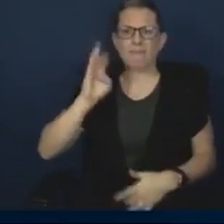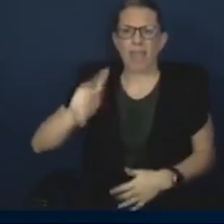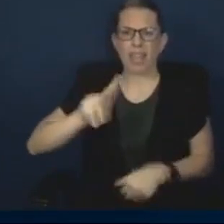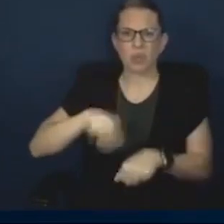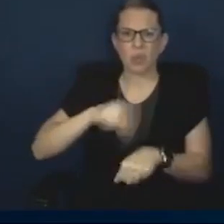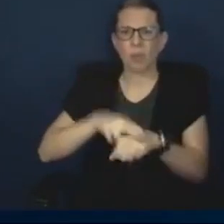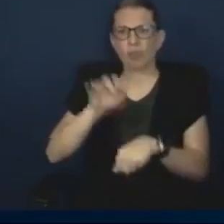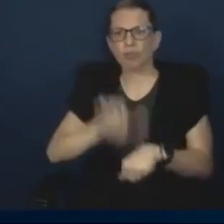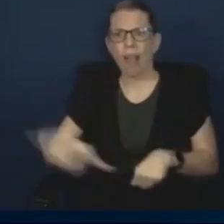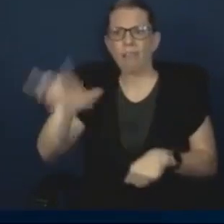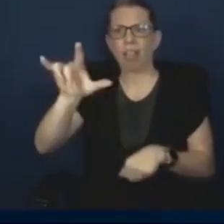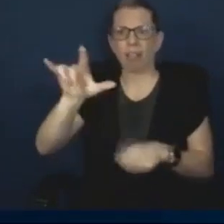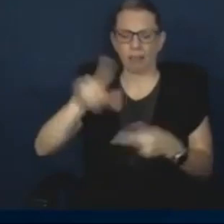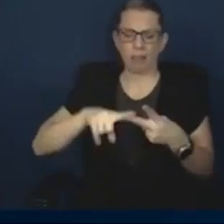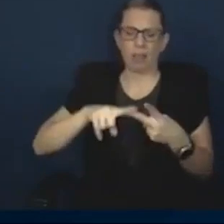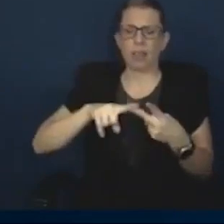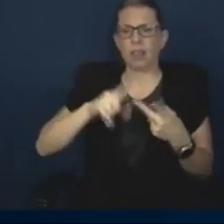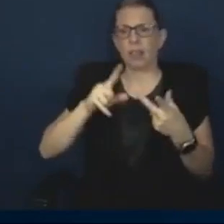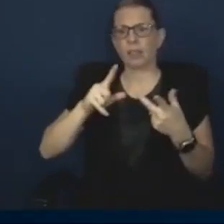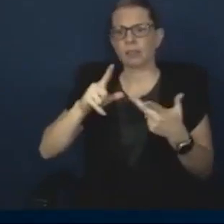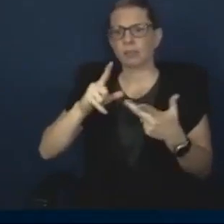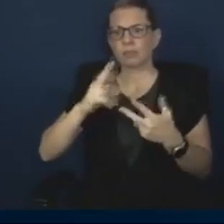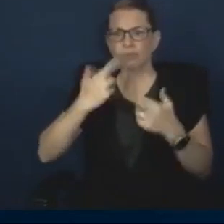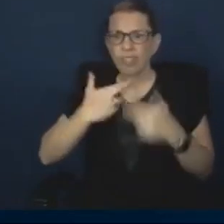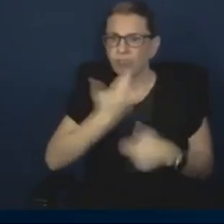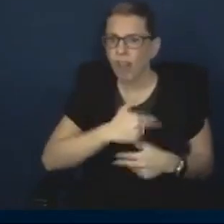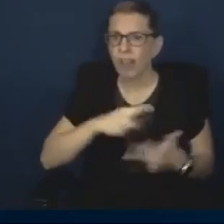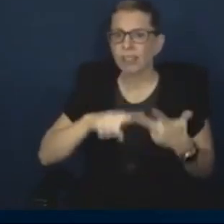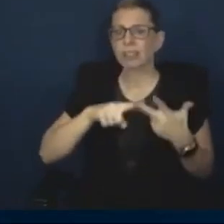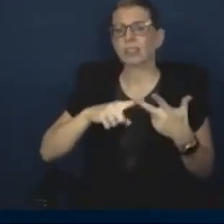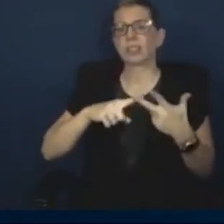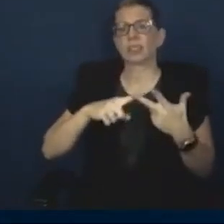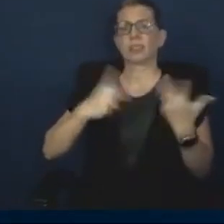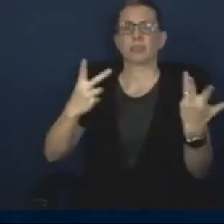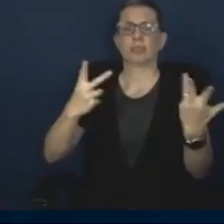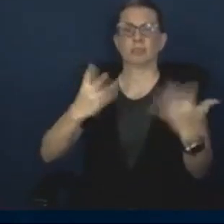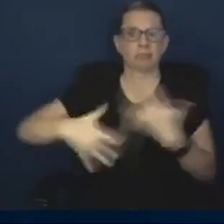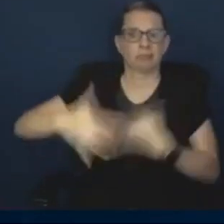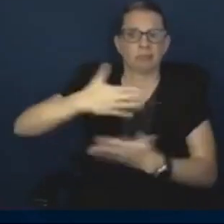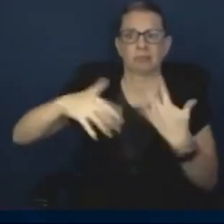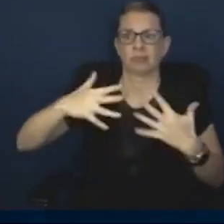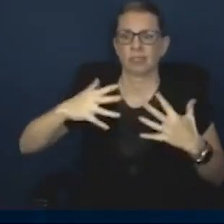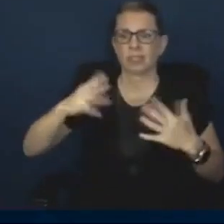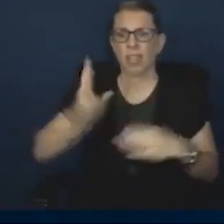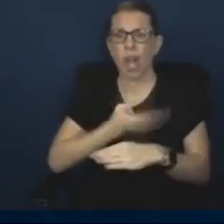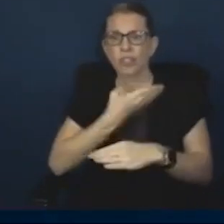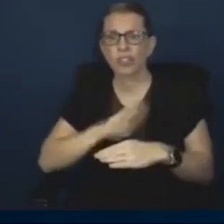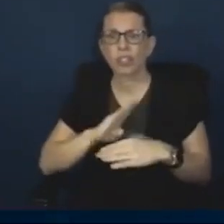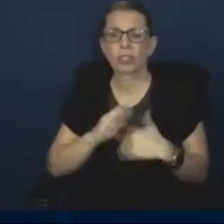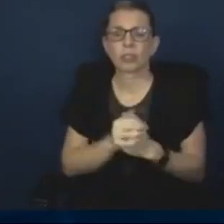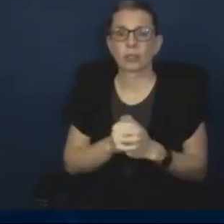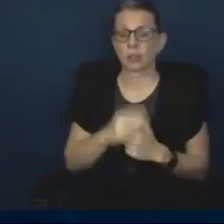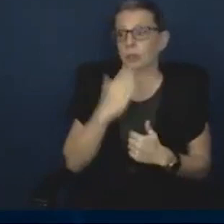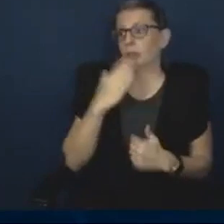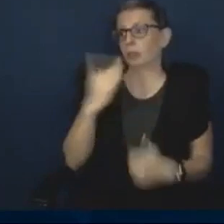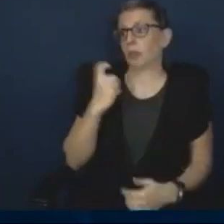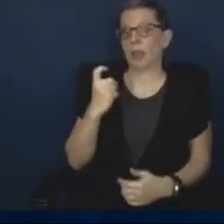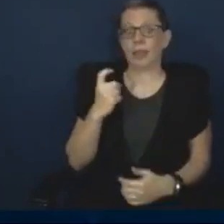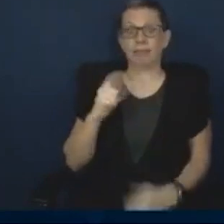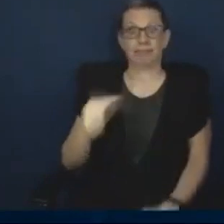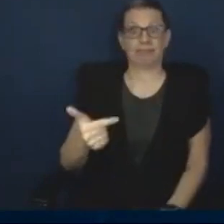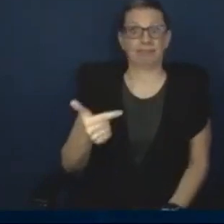restaurants, concerts? There's a lot of questions wrapped up there. Yeah, jump in. Yeah, I'll let it's really our good. Guests take that first, and then certainly.